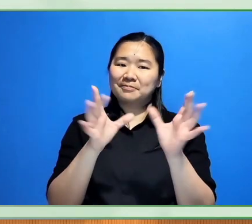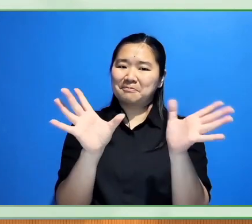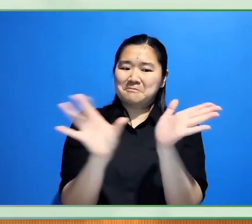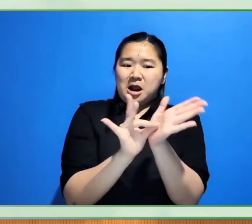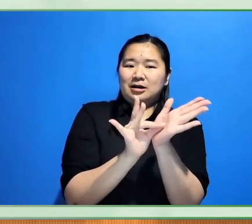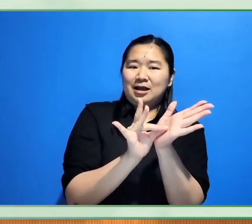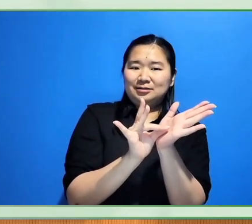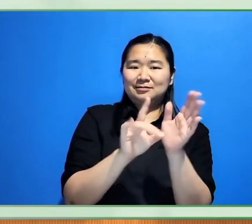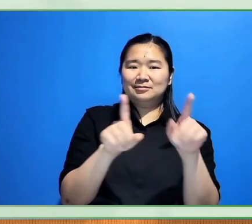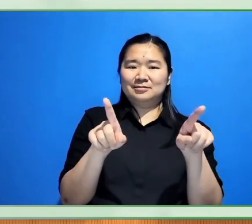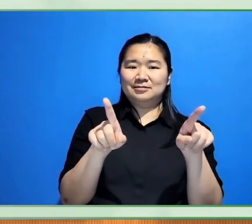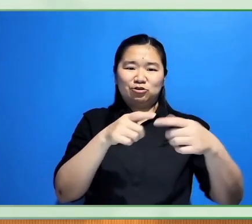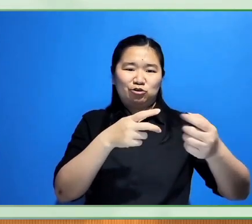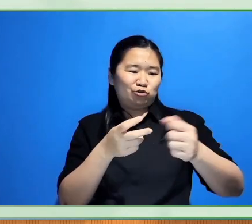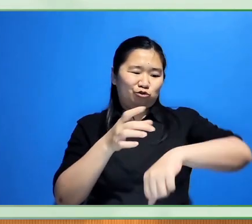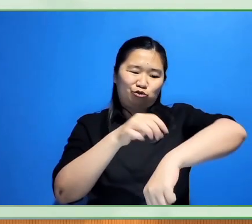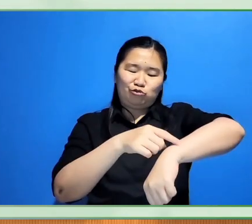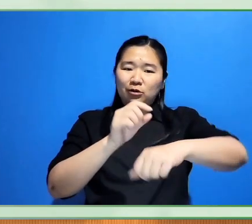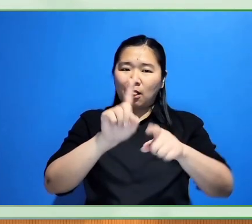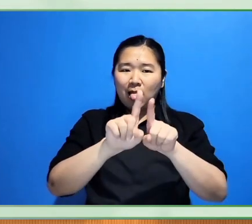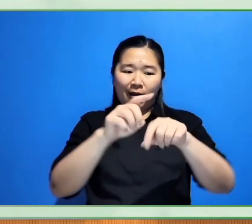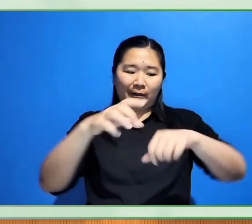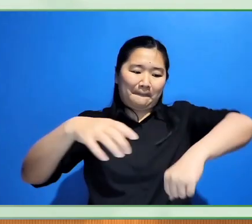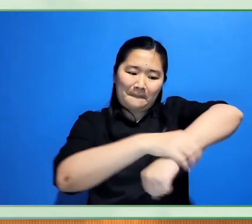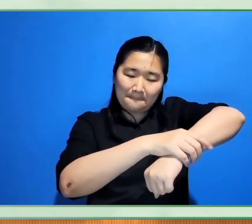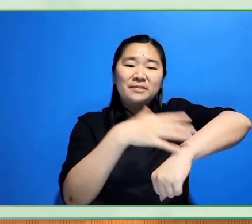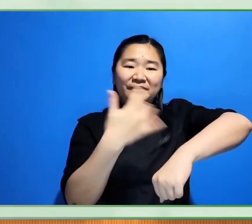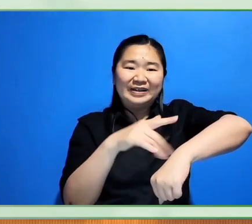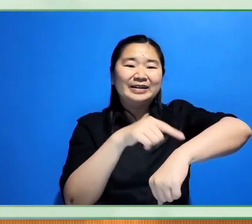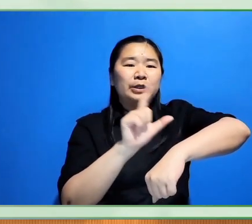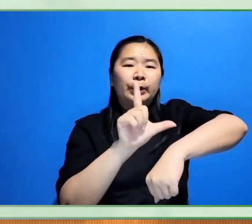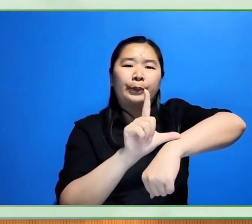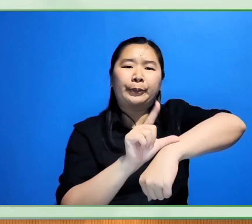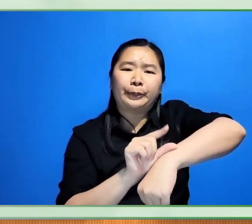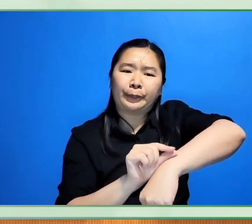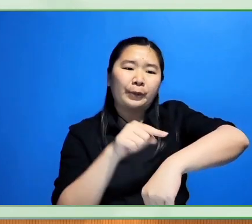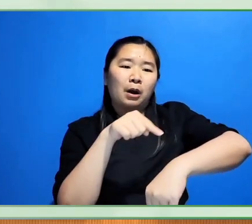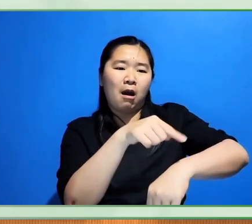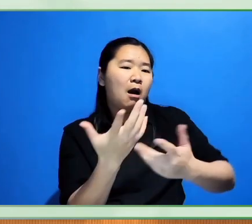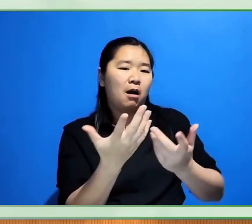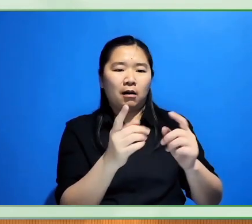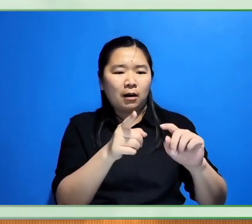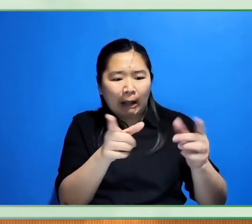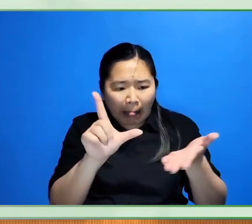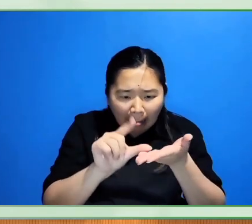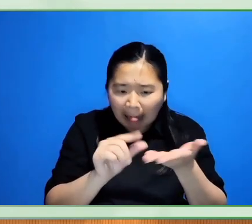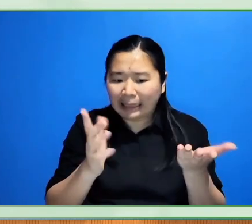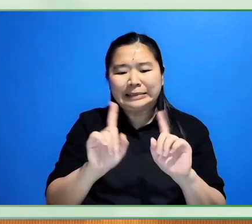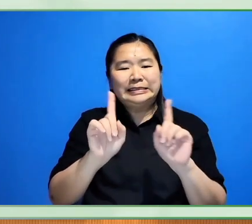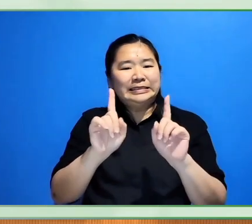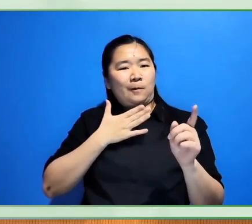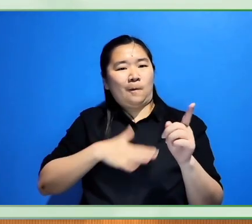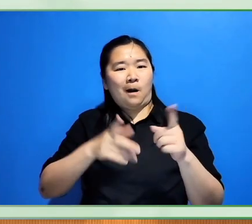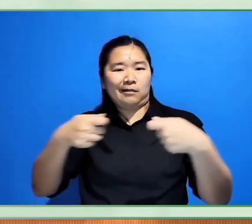Myo setup, so the clinician can connect in real time with the patient. They can calibrate the hand without the patient coming to them to change